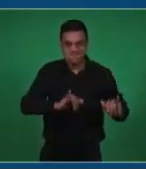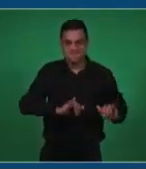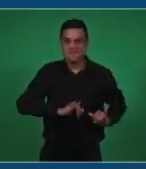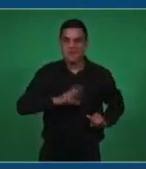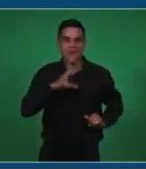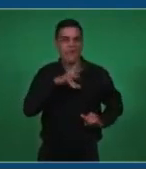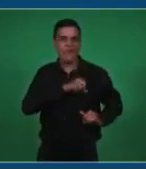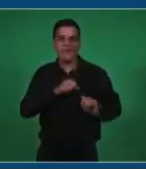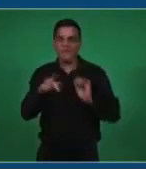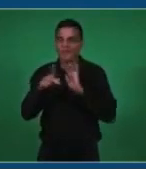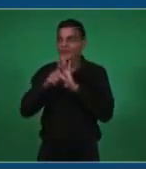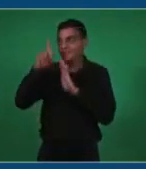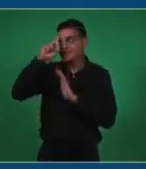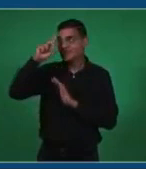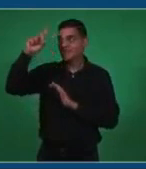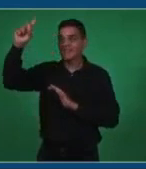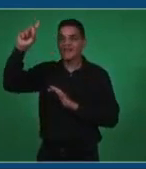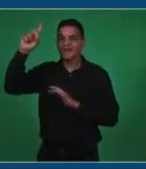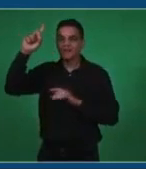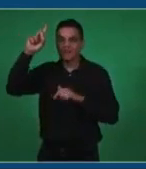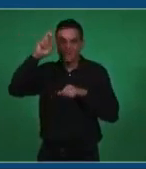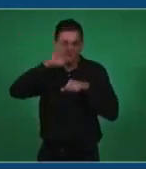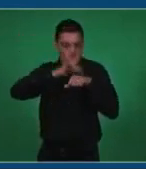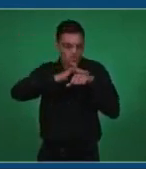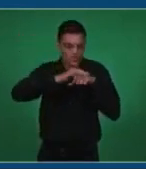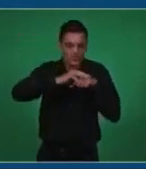Love the heels and the pains.